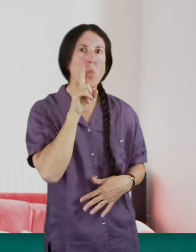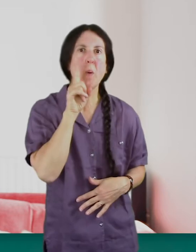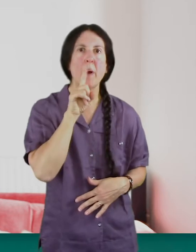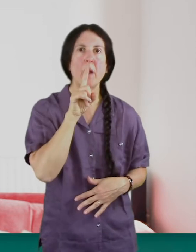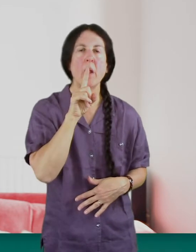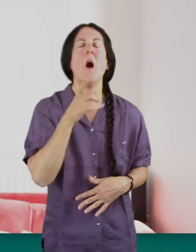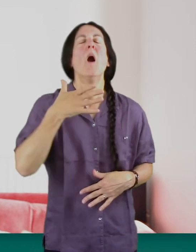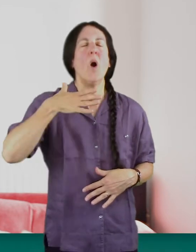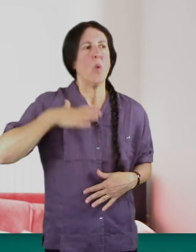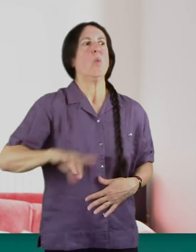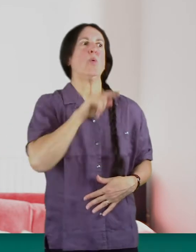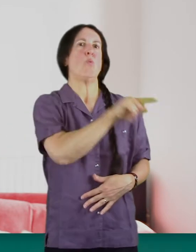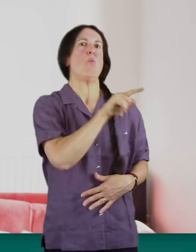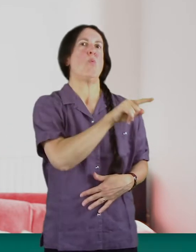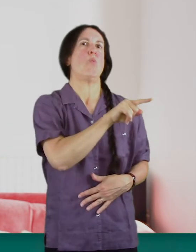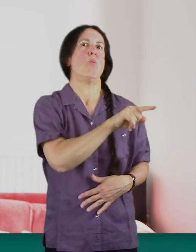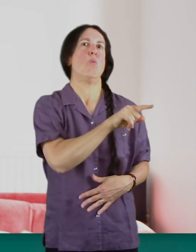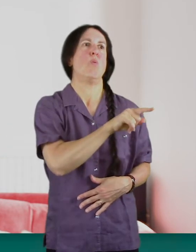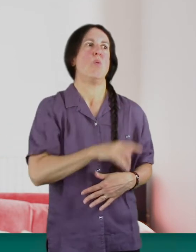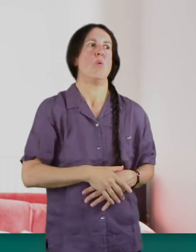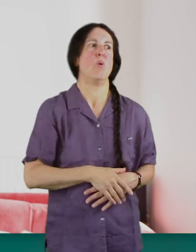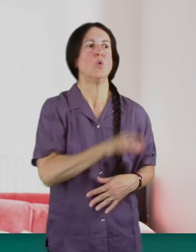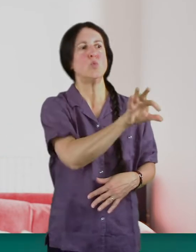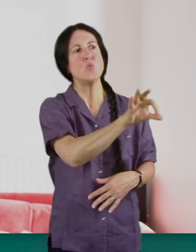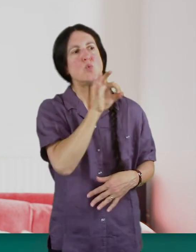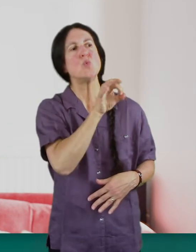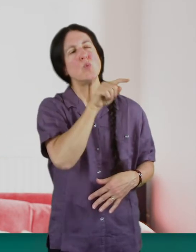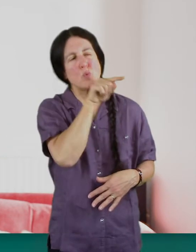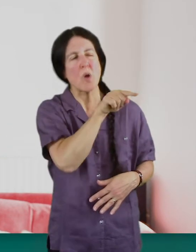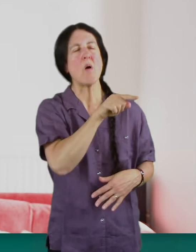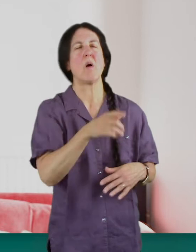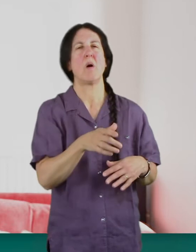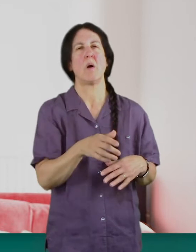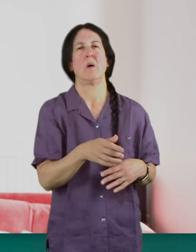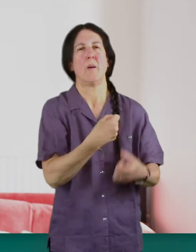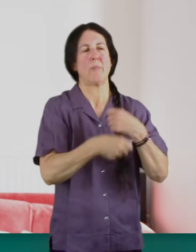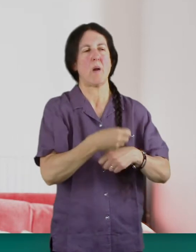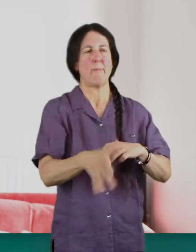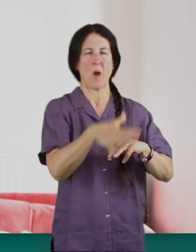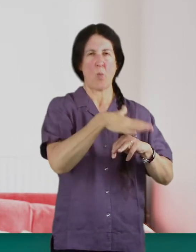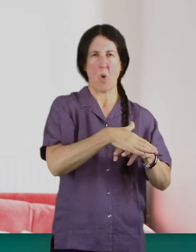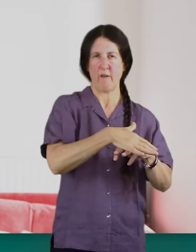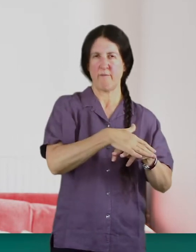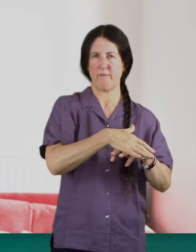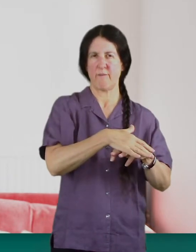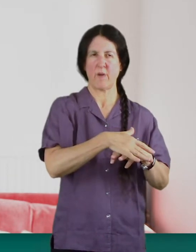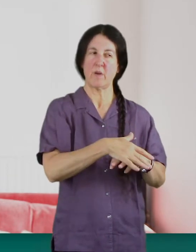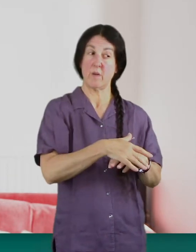whole story begins with him choosing a wife on the basis of her looking good in his